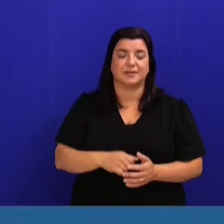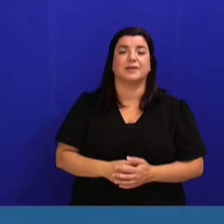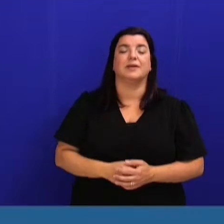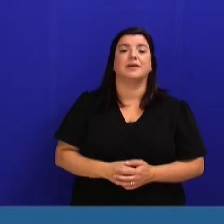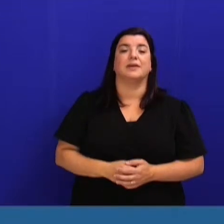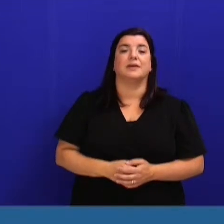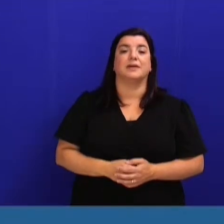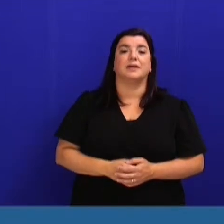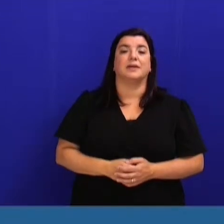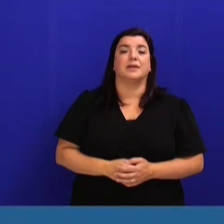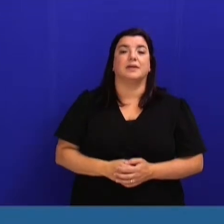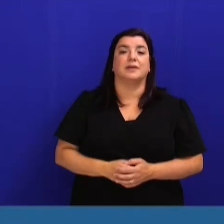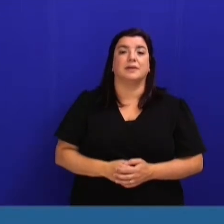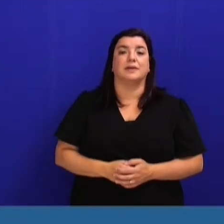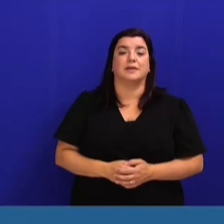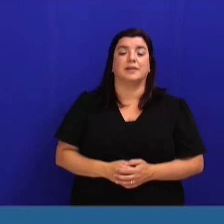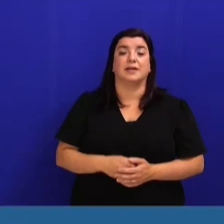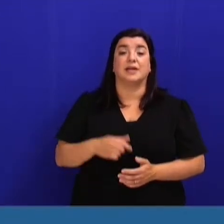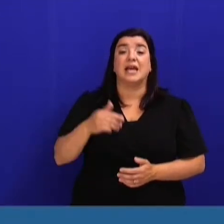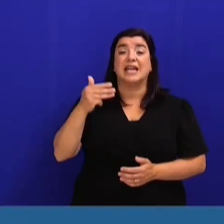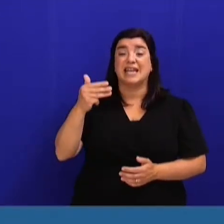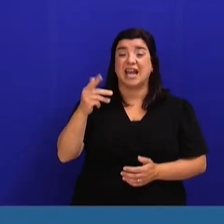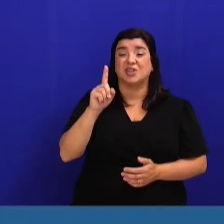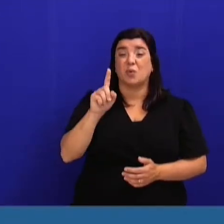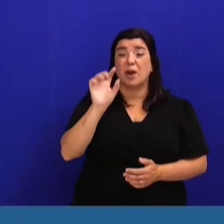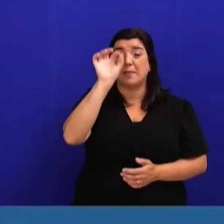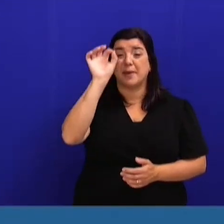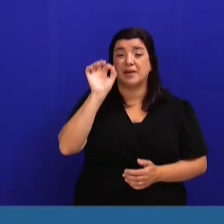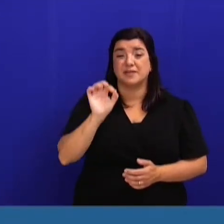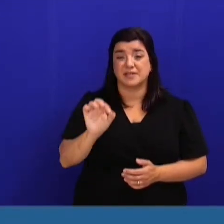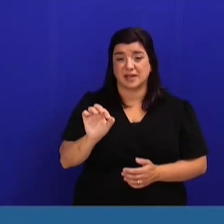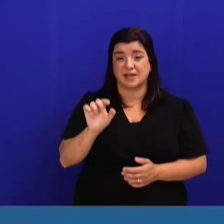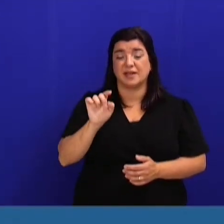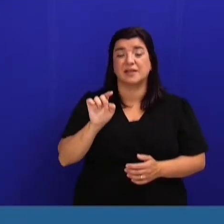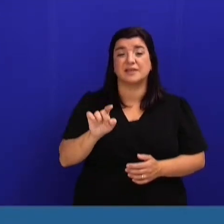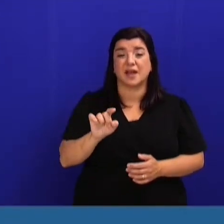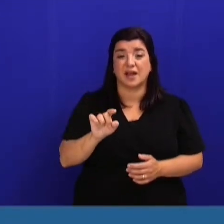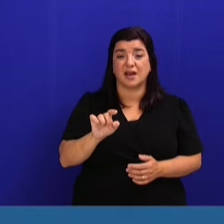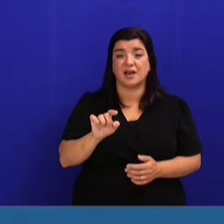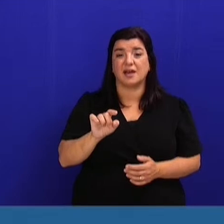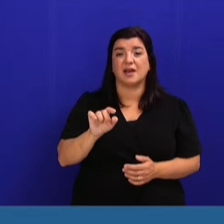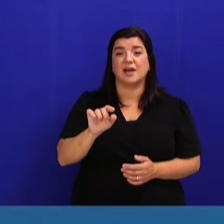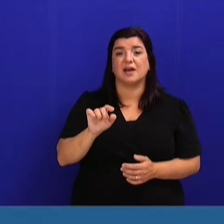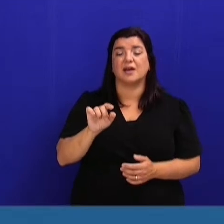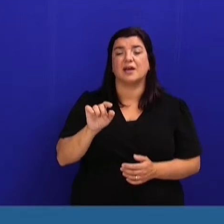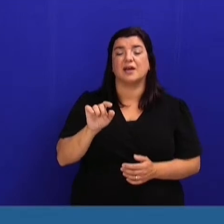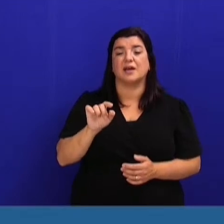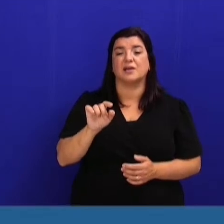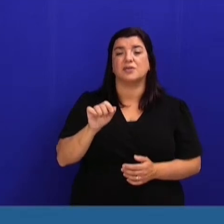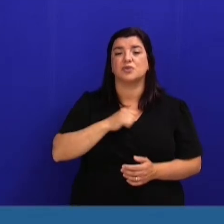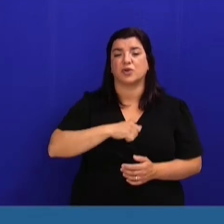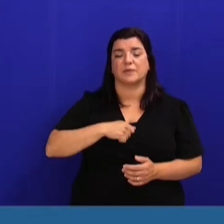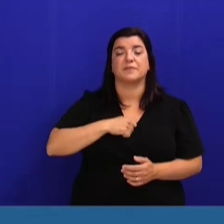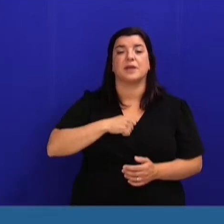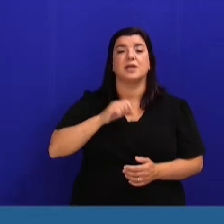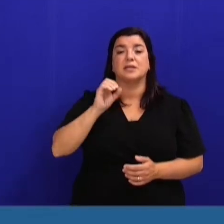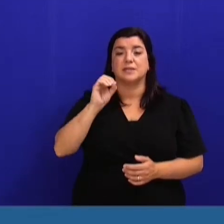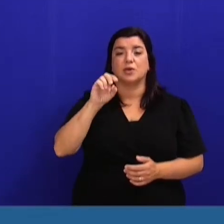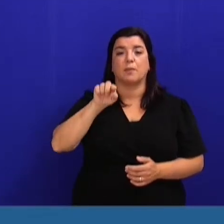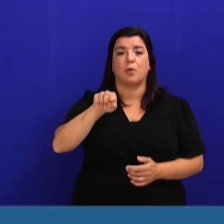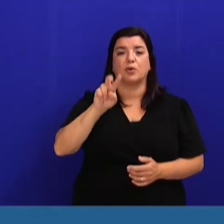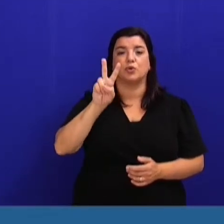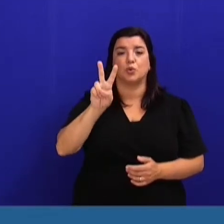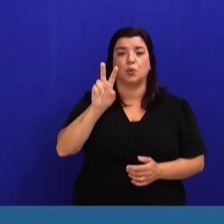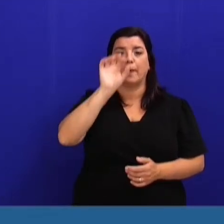ma rriżultawx li kellhom pożittività. Ġifieri qegħdin nitkellmu biss fuq 0.2% li ikunu ħarġu